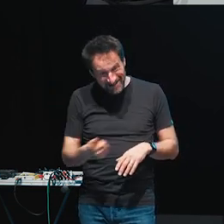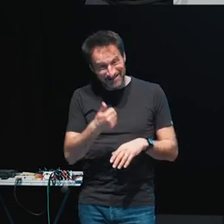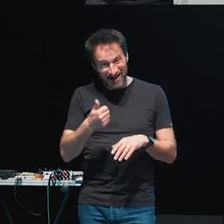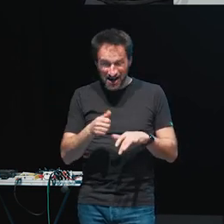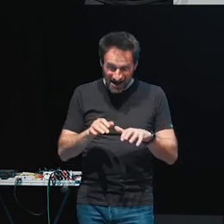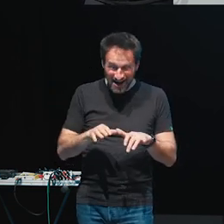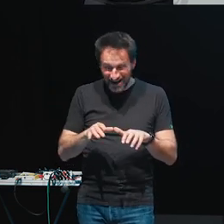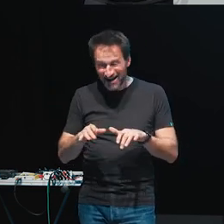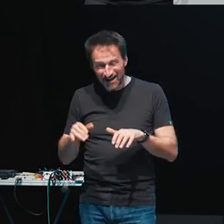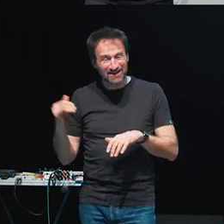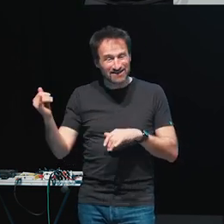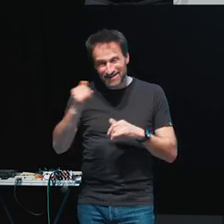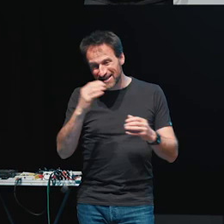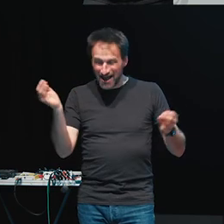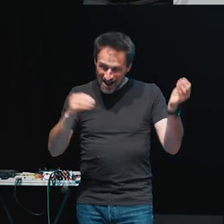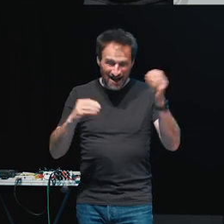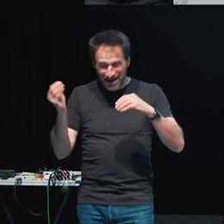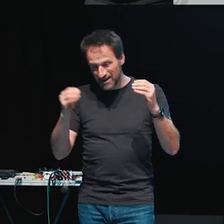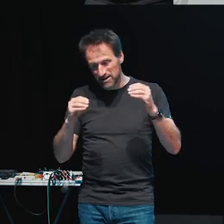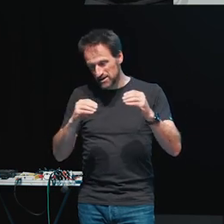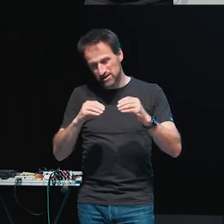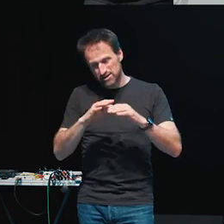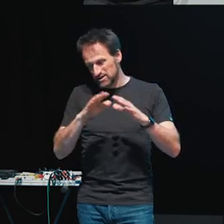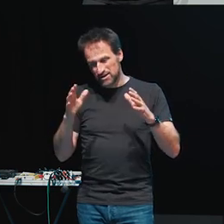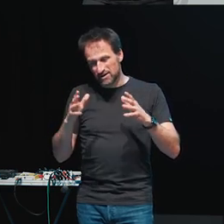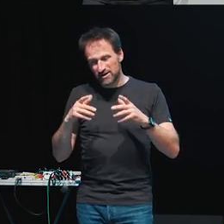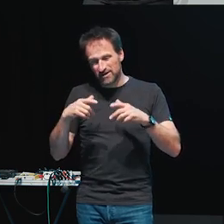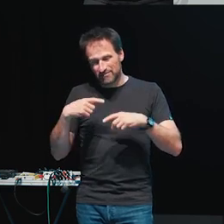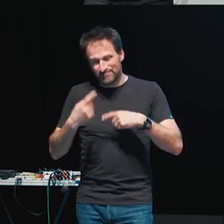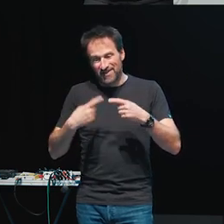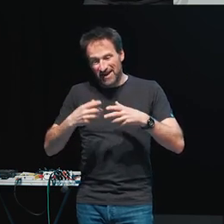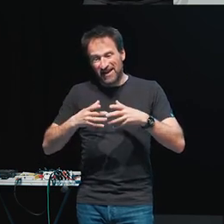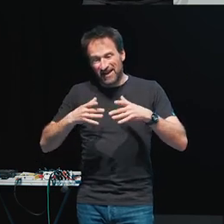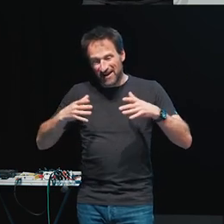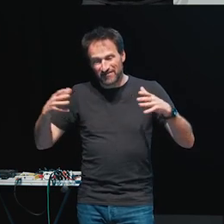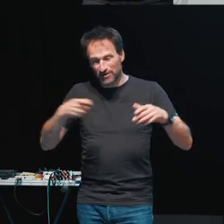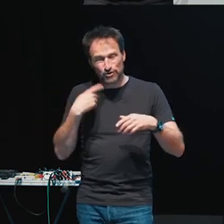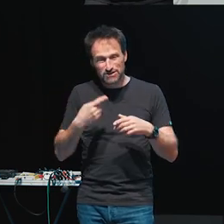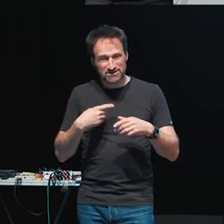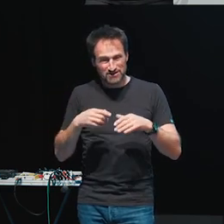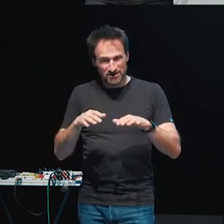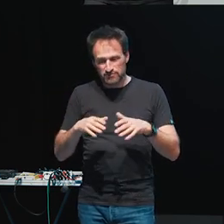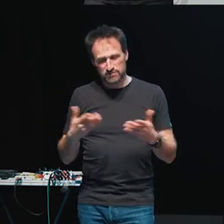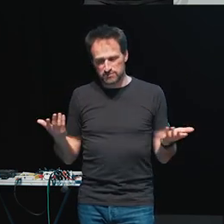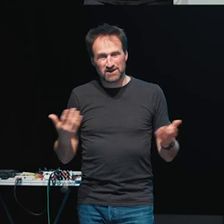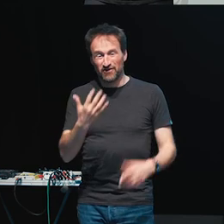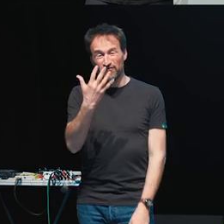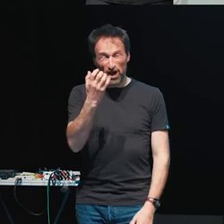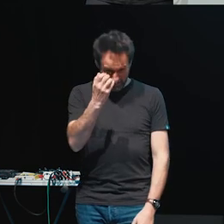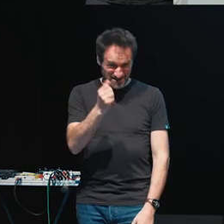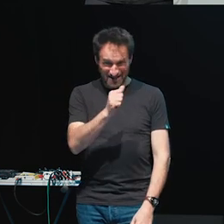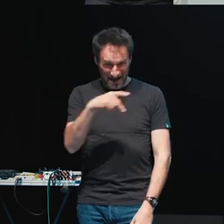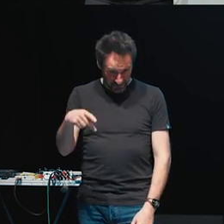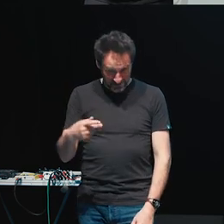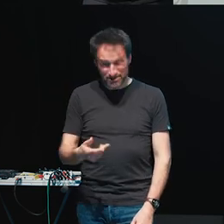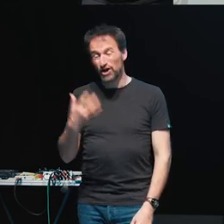eternal love from everyone and this growth and development, we found ourselves in this situation. We have 50 different